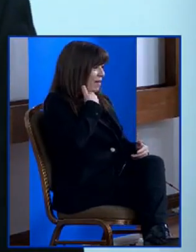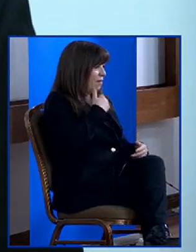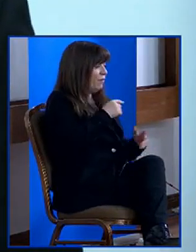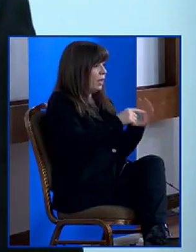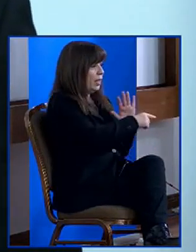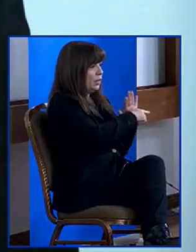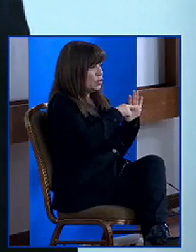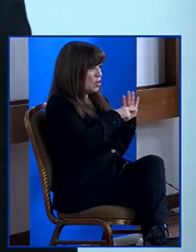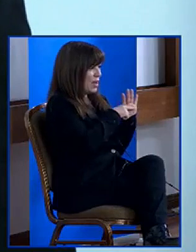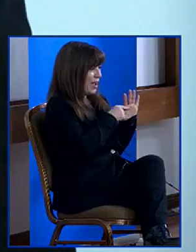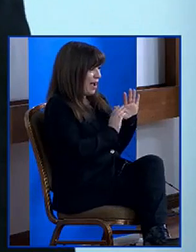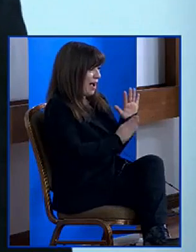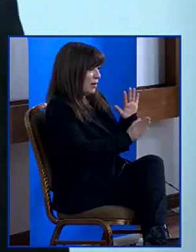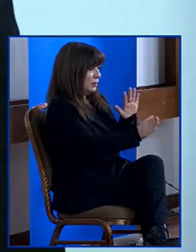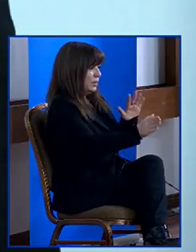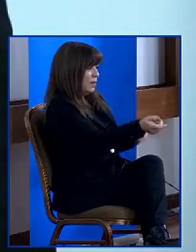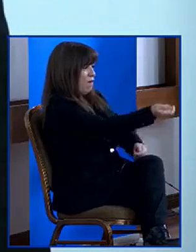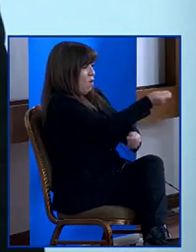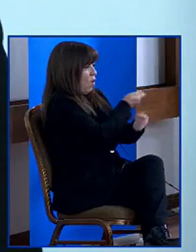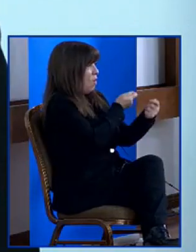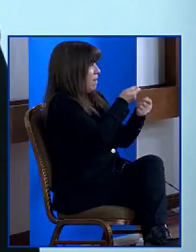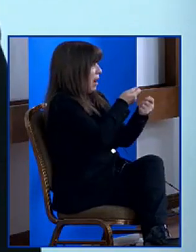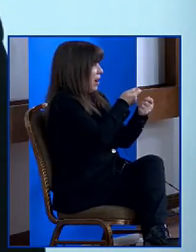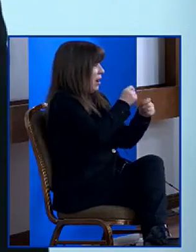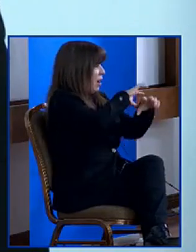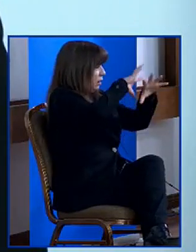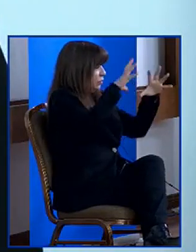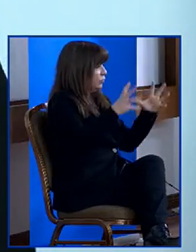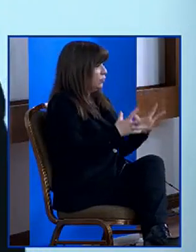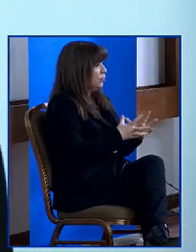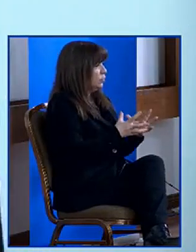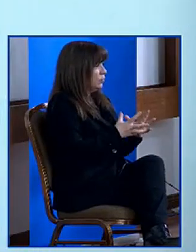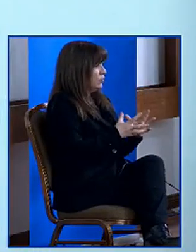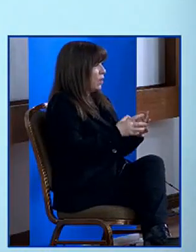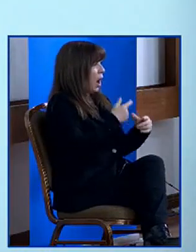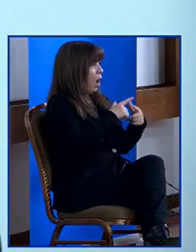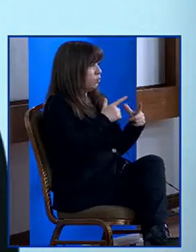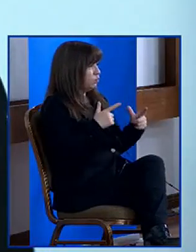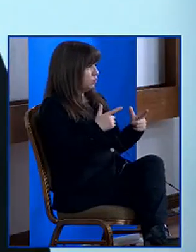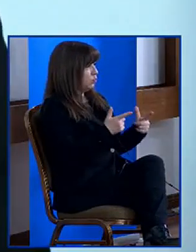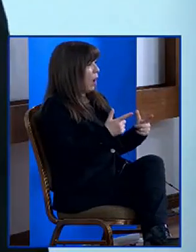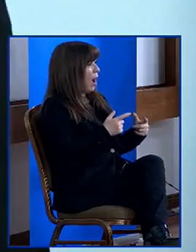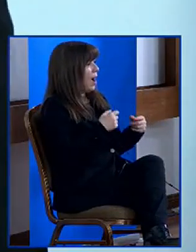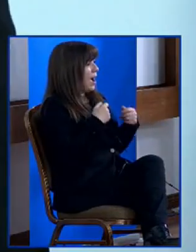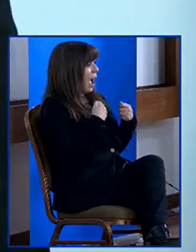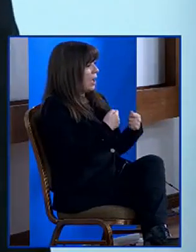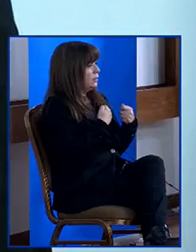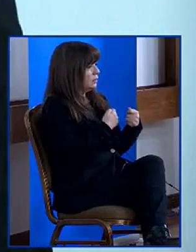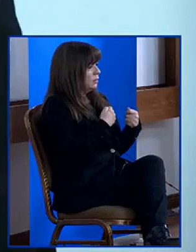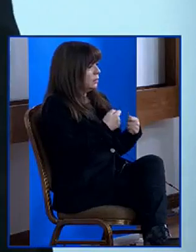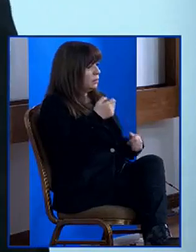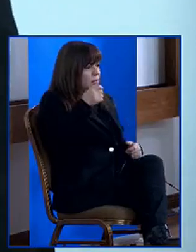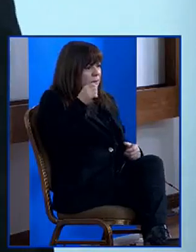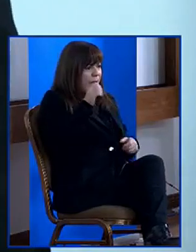We've seen the shock to the energy markets has increased the cost of energy for loads of countries around the world, including Chile, including